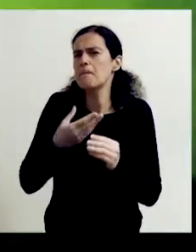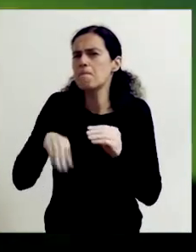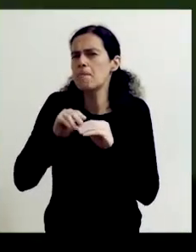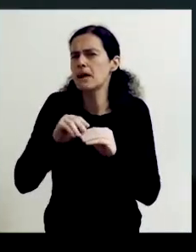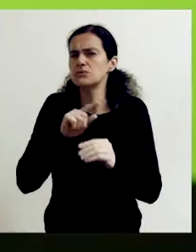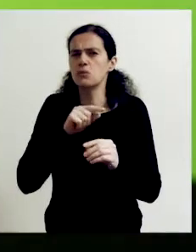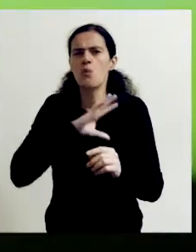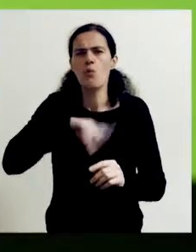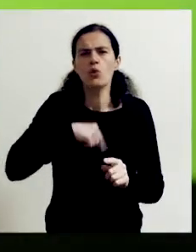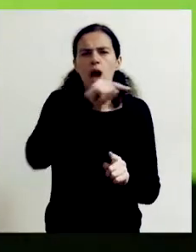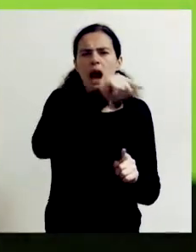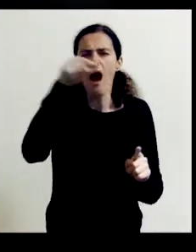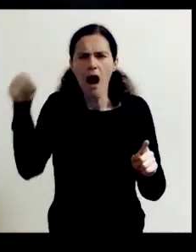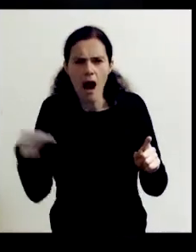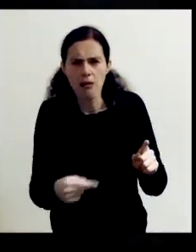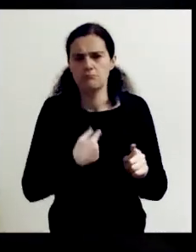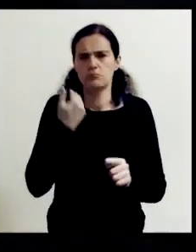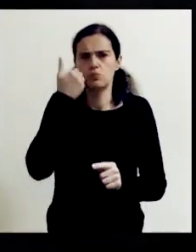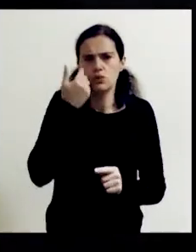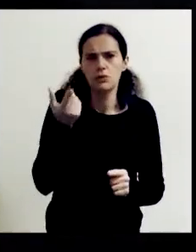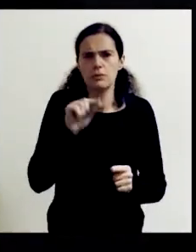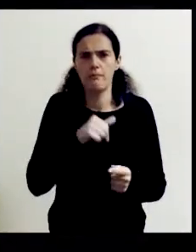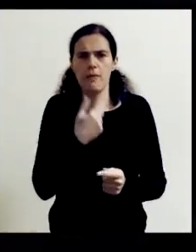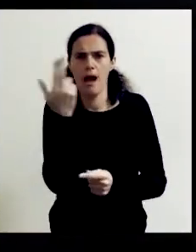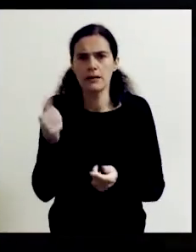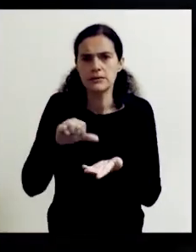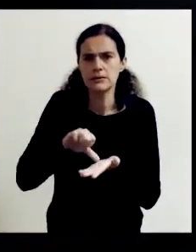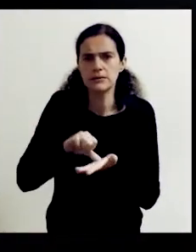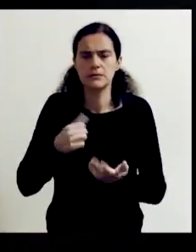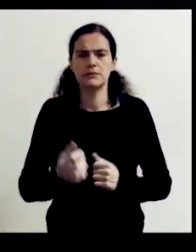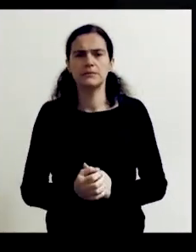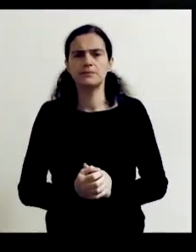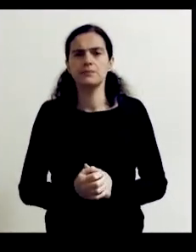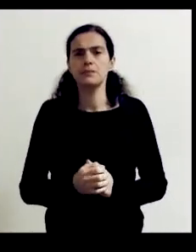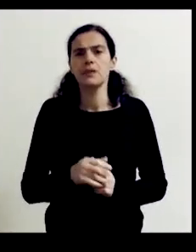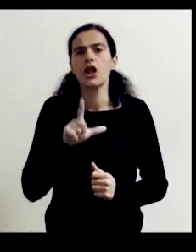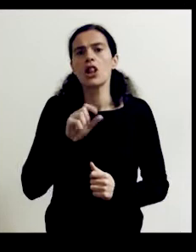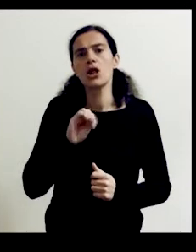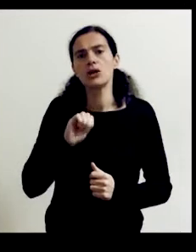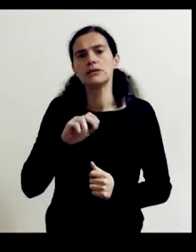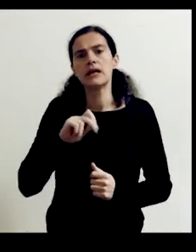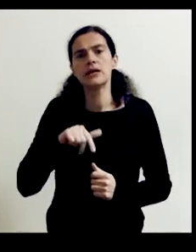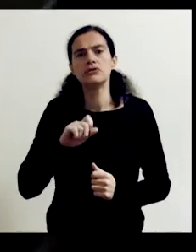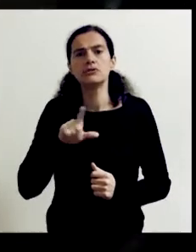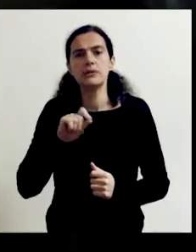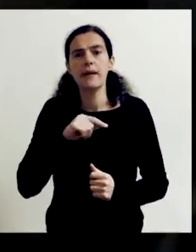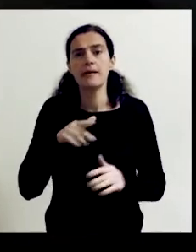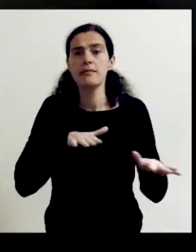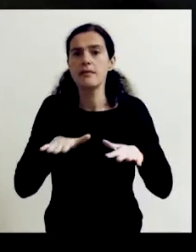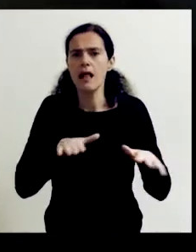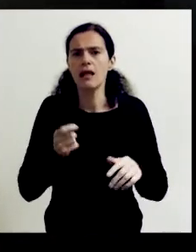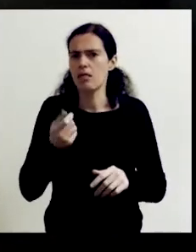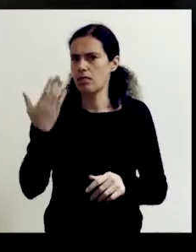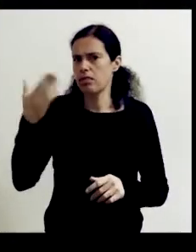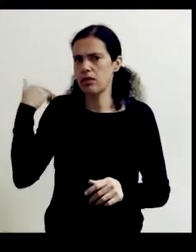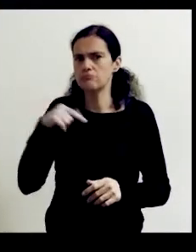more, all over the world, in museums, in art centers, from Los Angeles to Venice, Italy, where